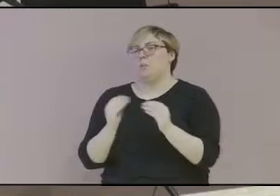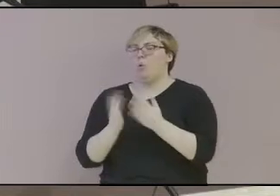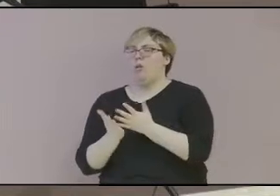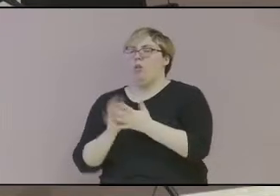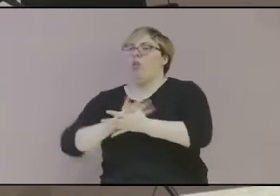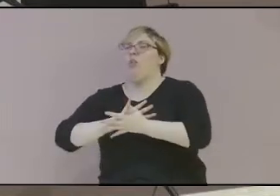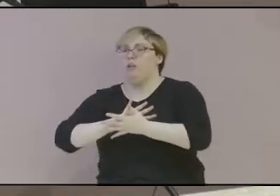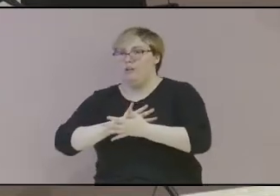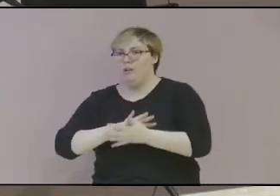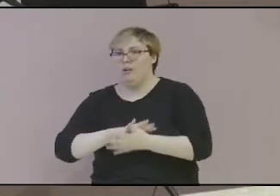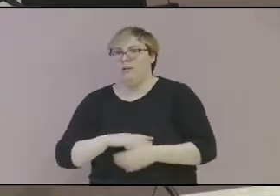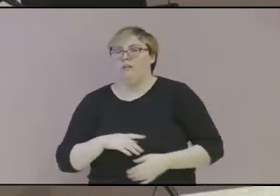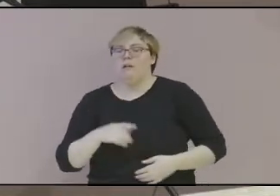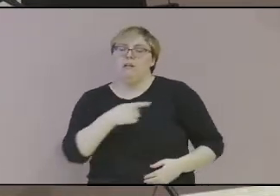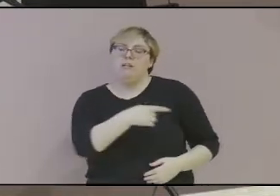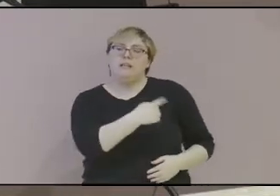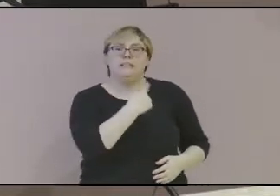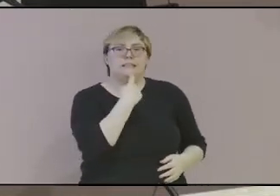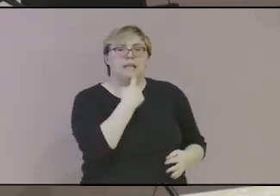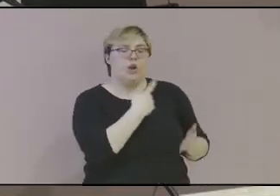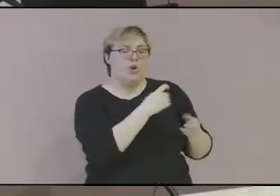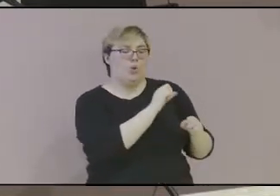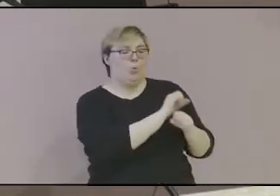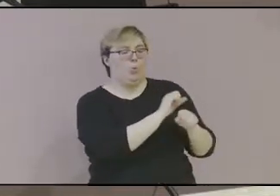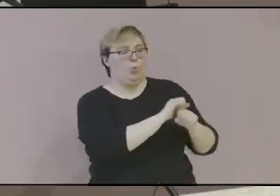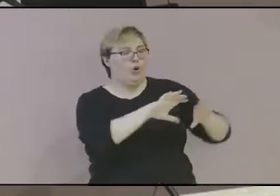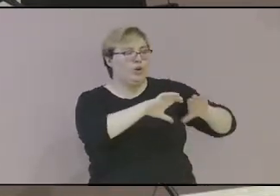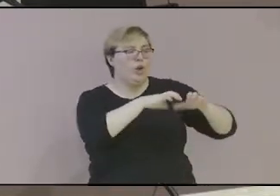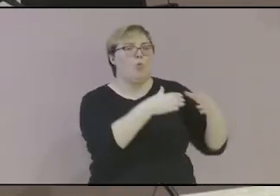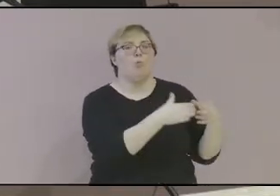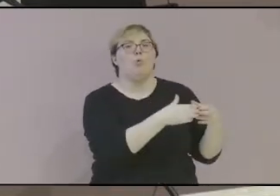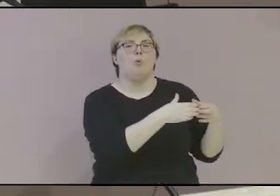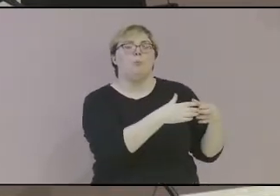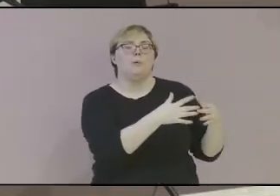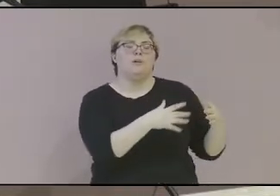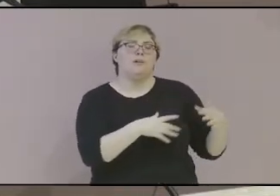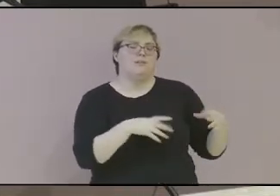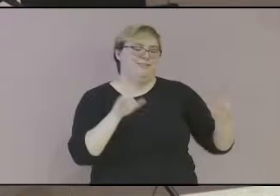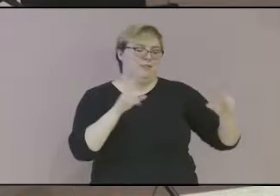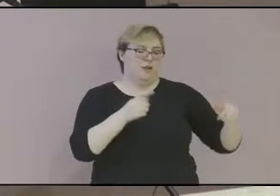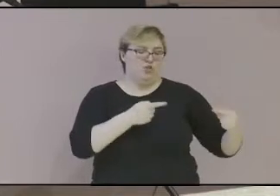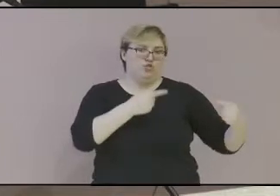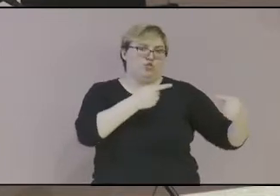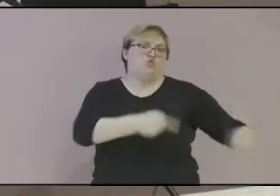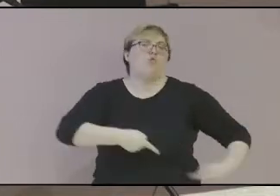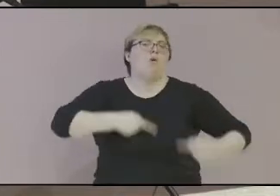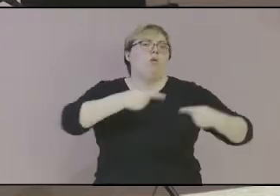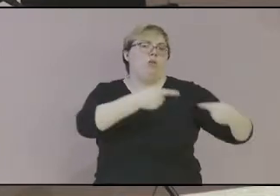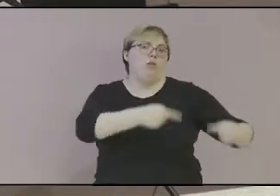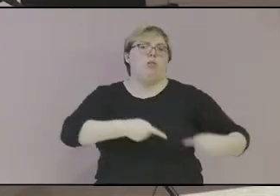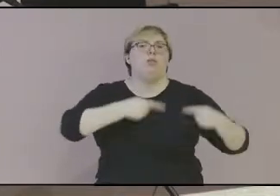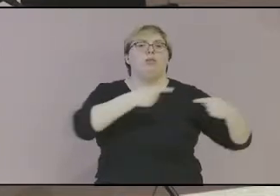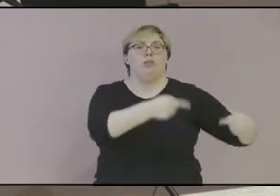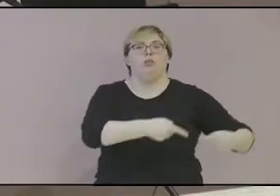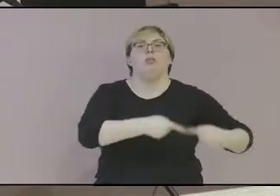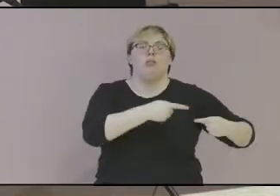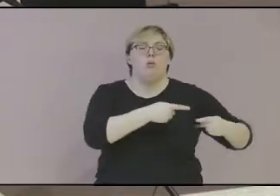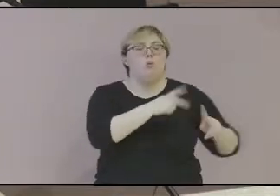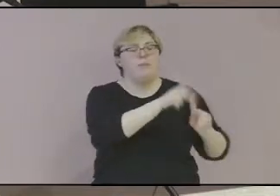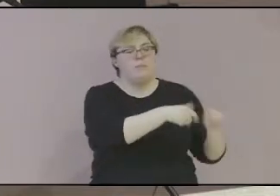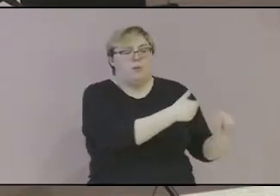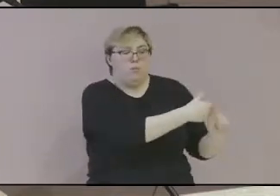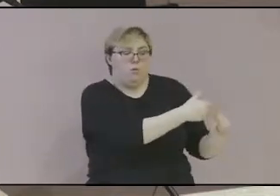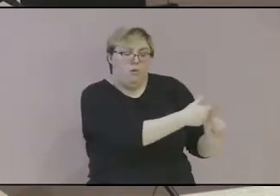quote, struggled with the notion of removing less ill patients from ventilators, particularly those who might have